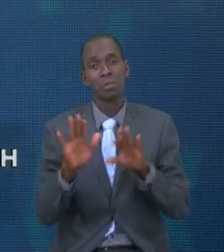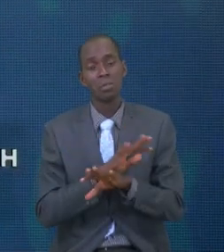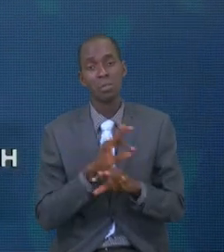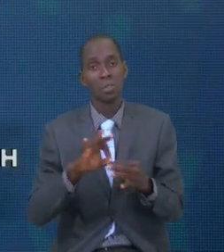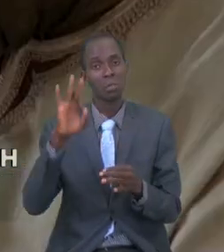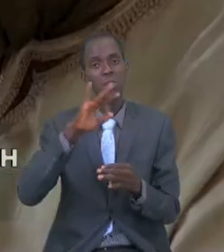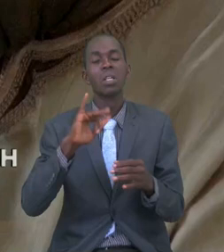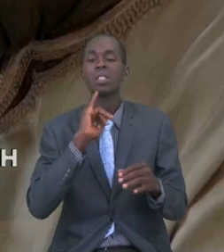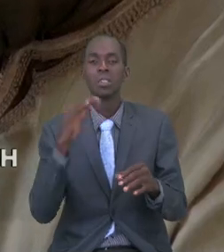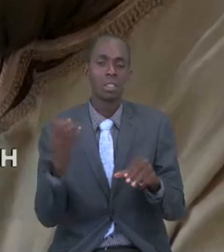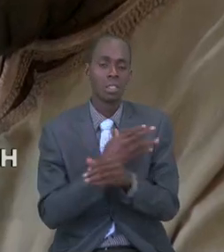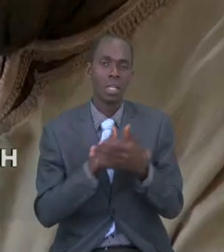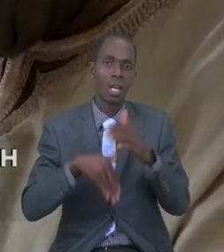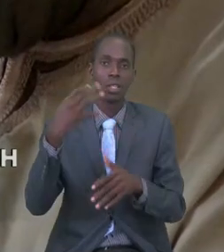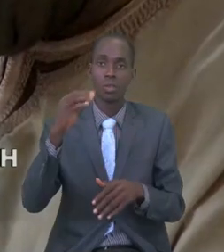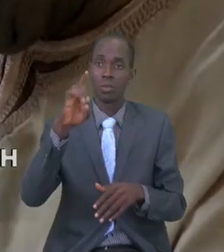spirit is taken out of you.